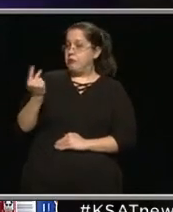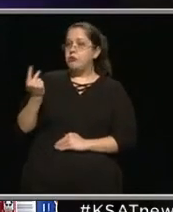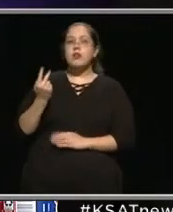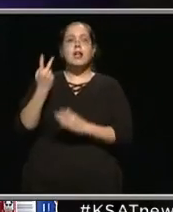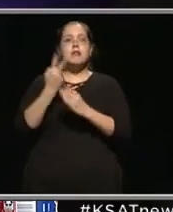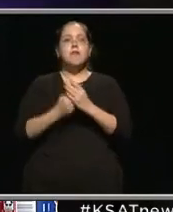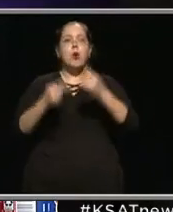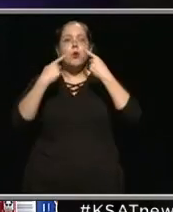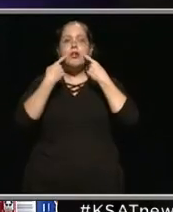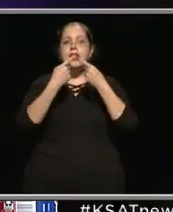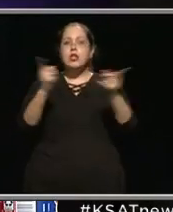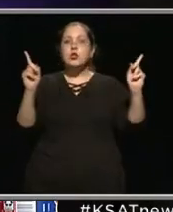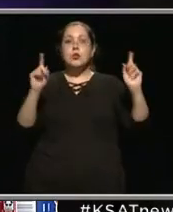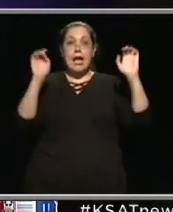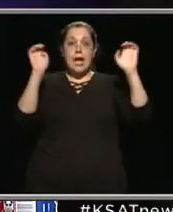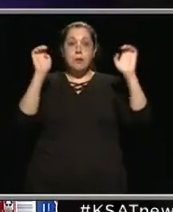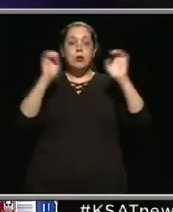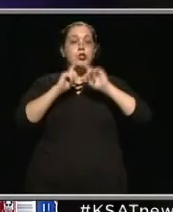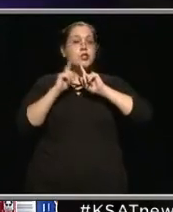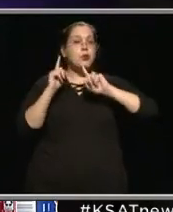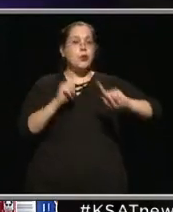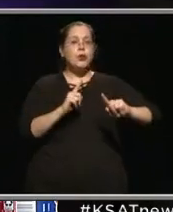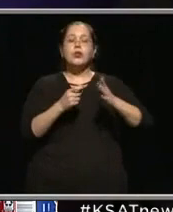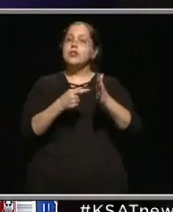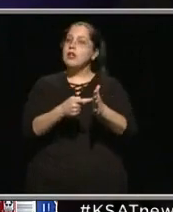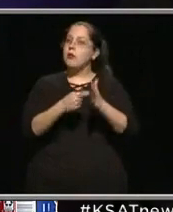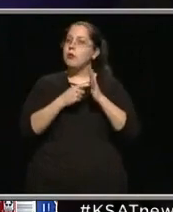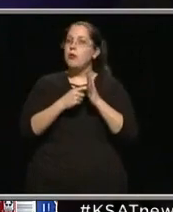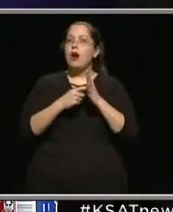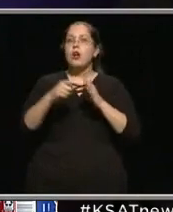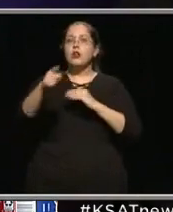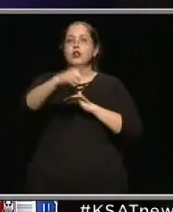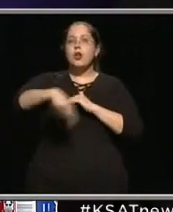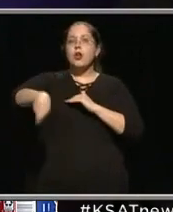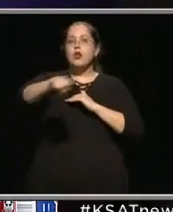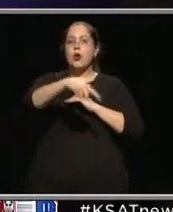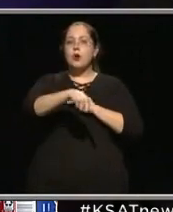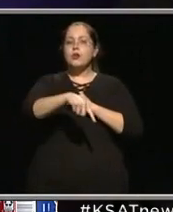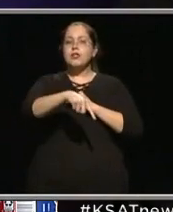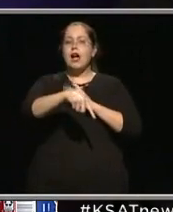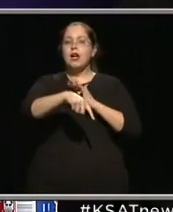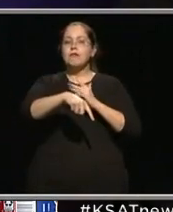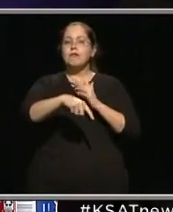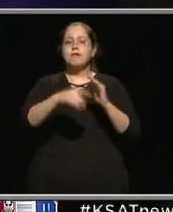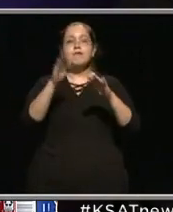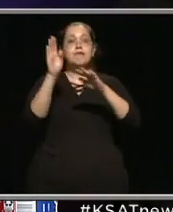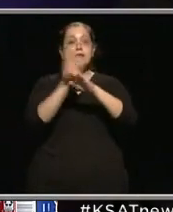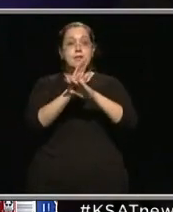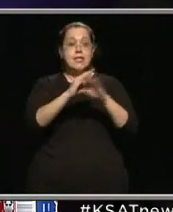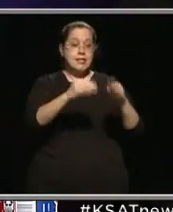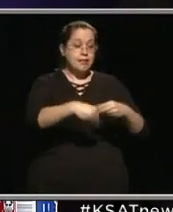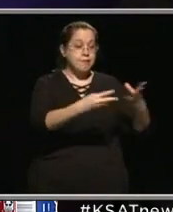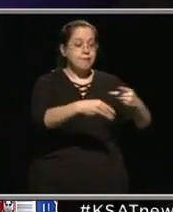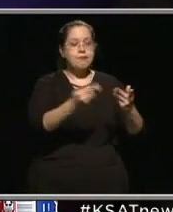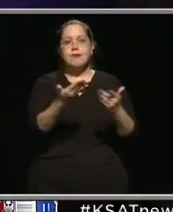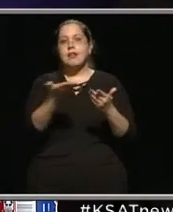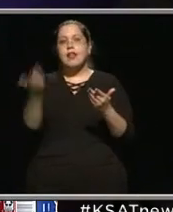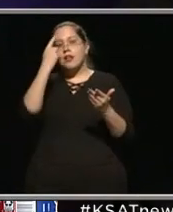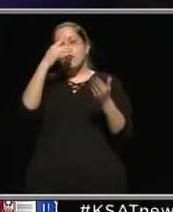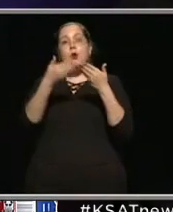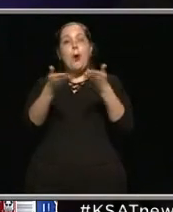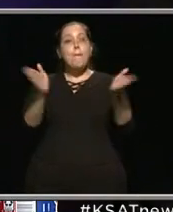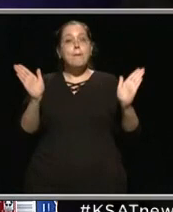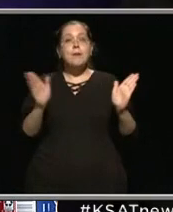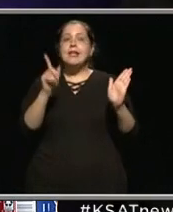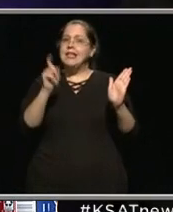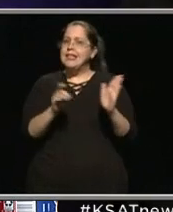issued emergency orders requiring those that are dealing direct goods and services to the public must